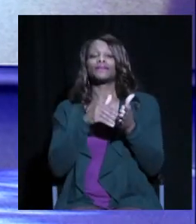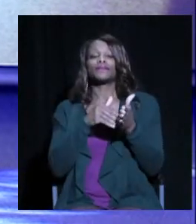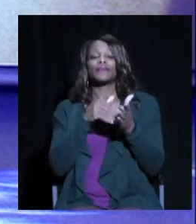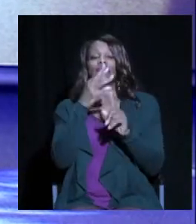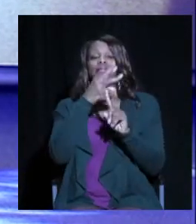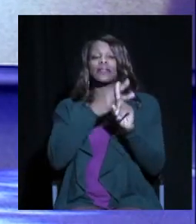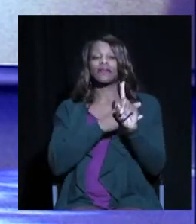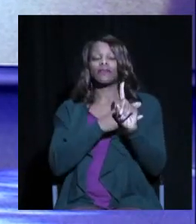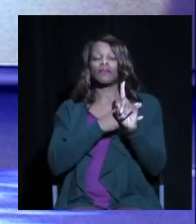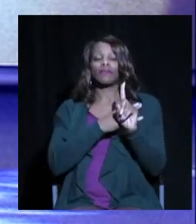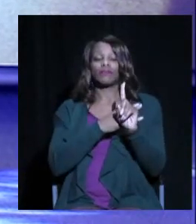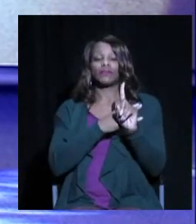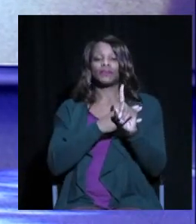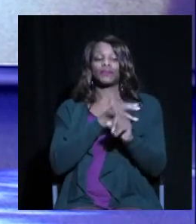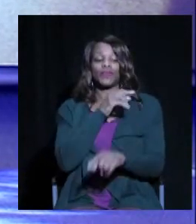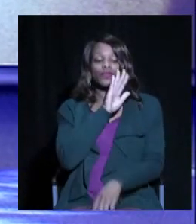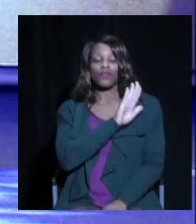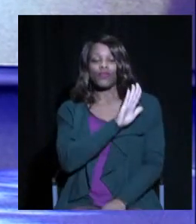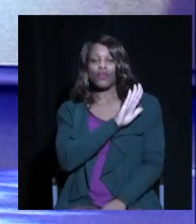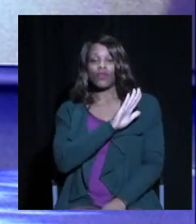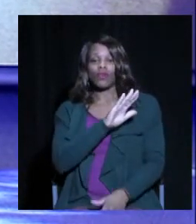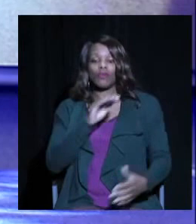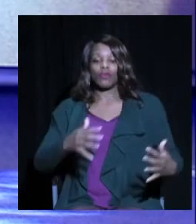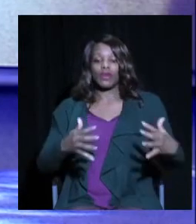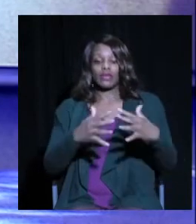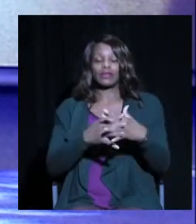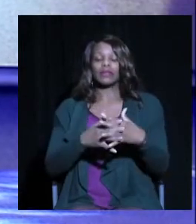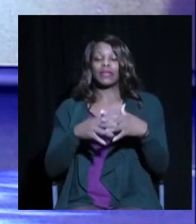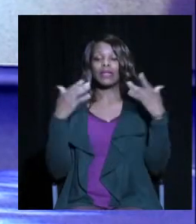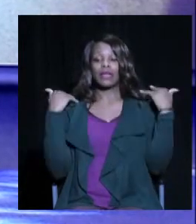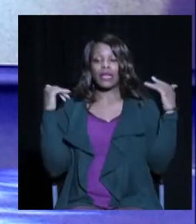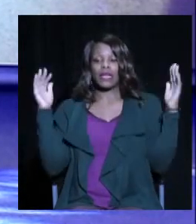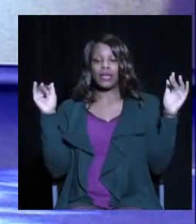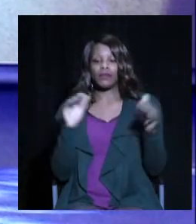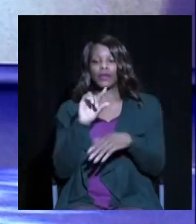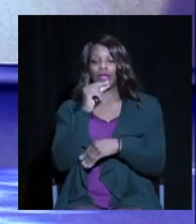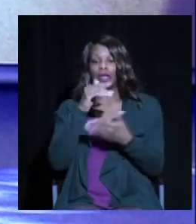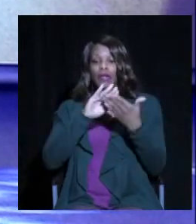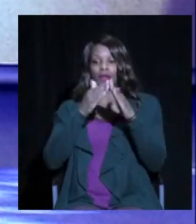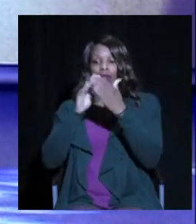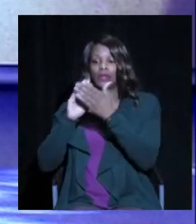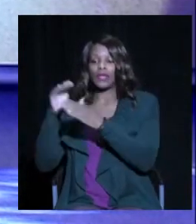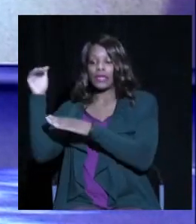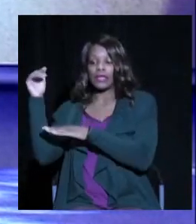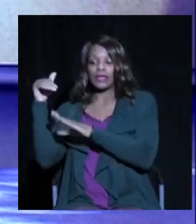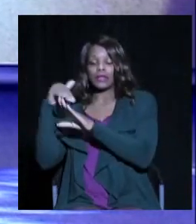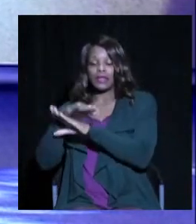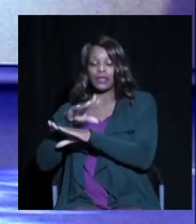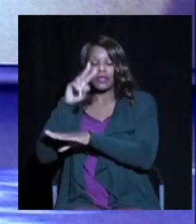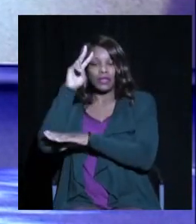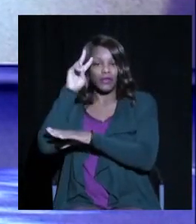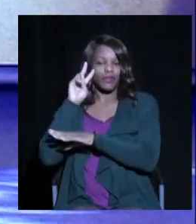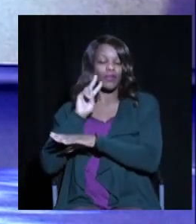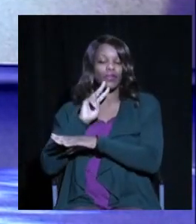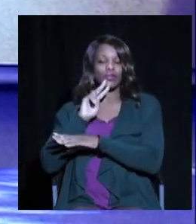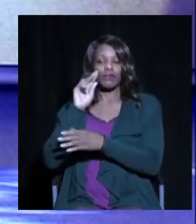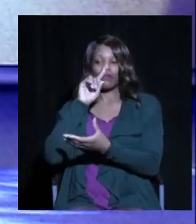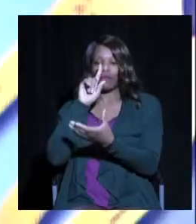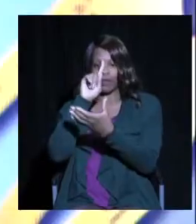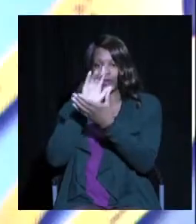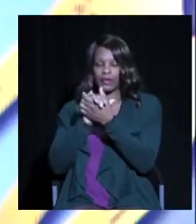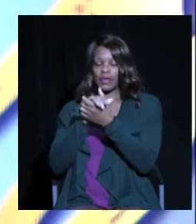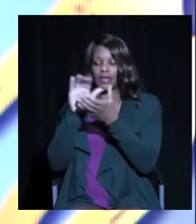Elizabeth's pregnancy, God sent the angel Gabriel to Nazareth, a town in Galilee, to a virgin pledged to be married to a man named